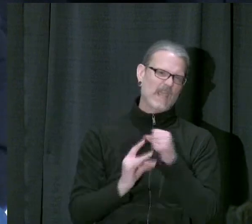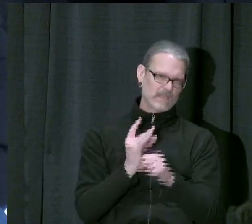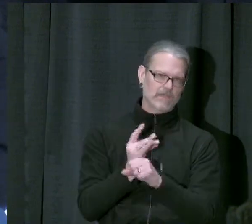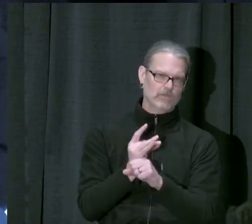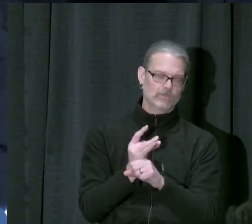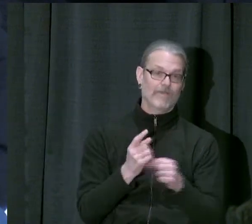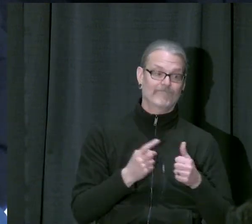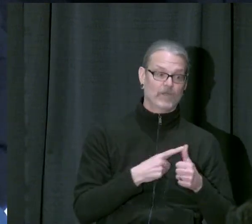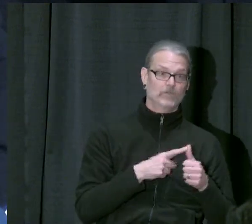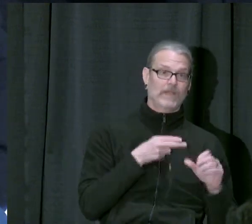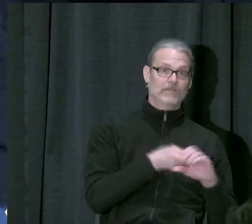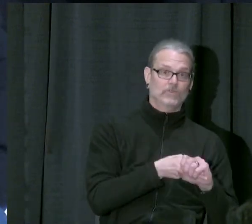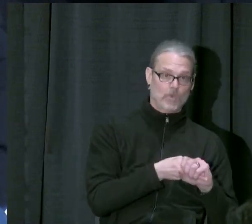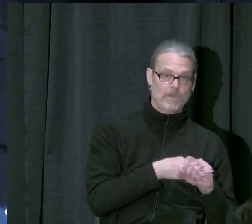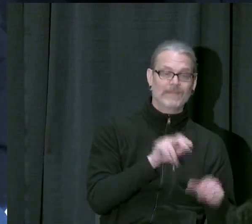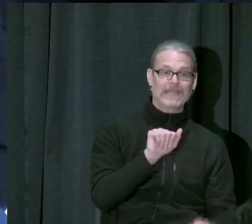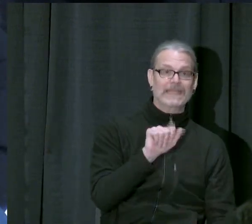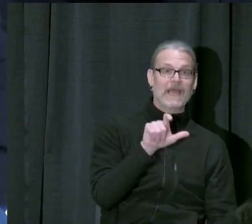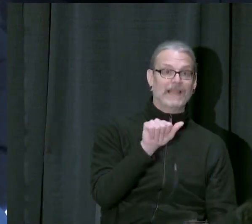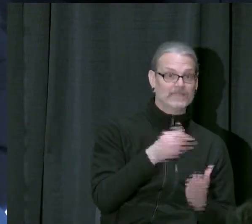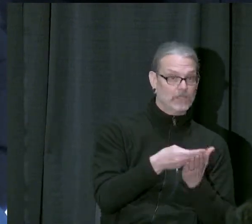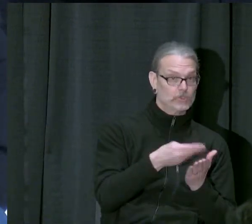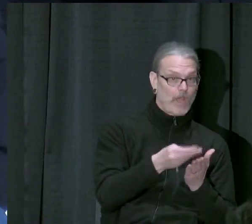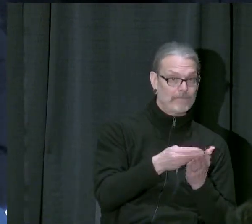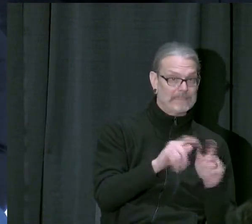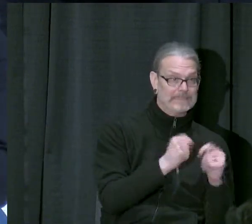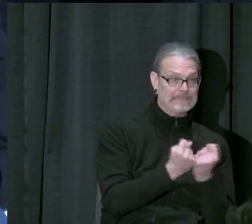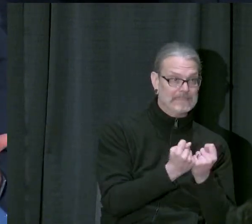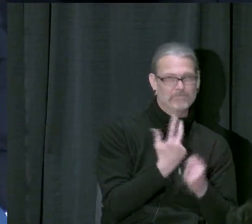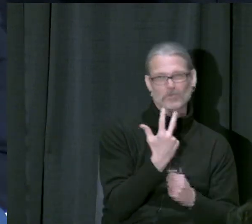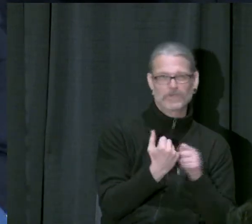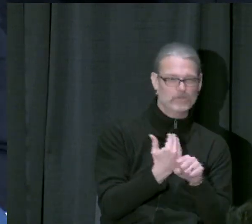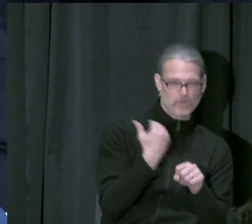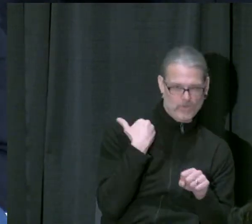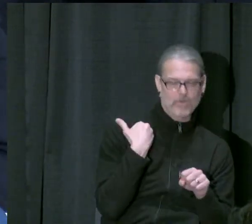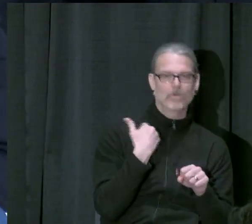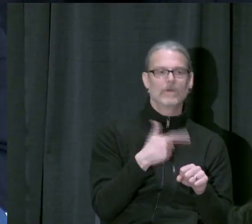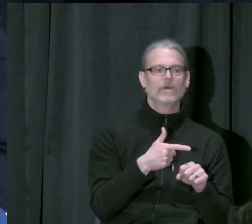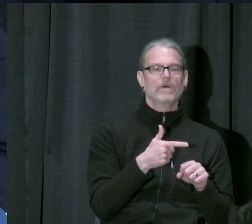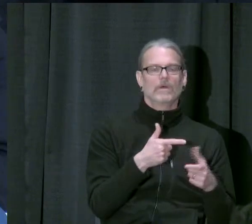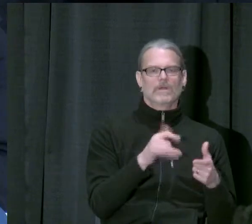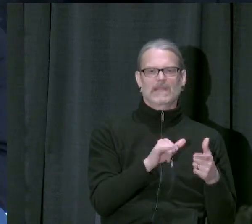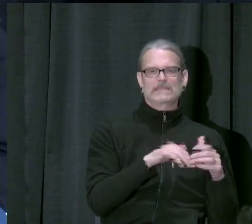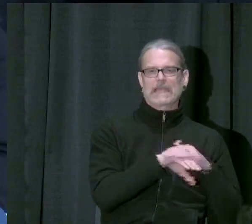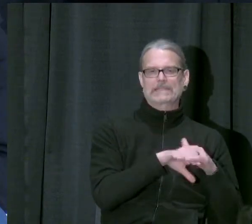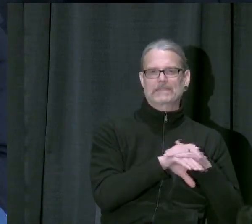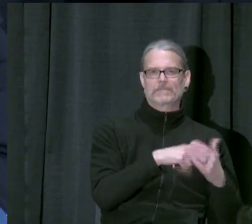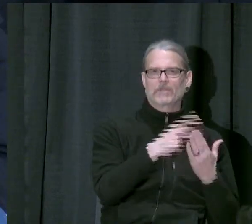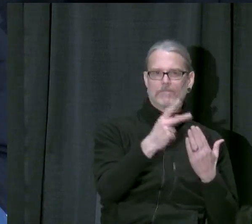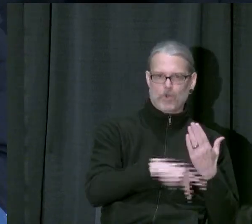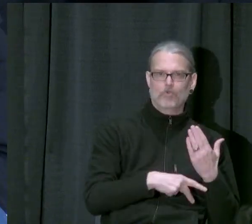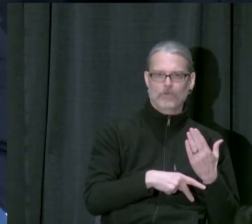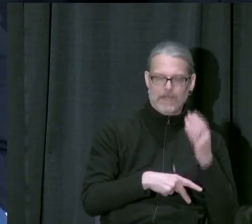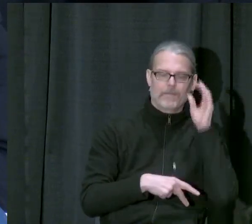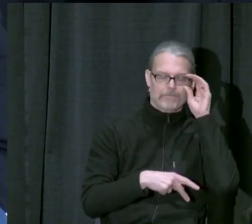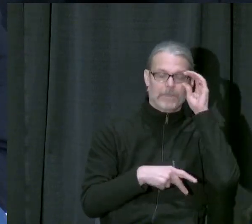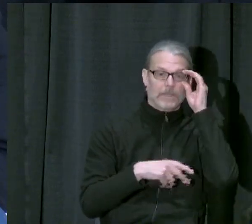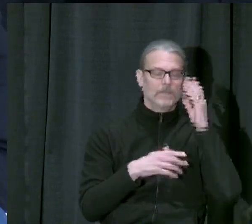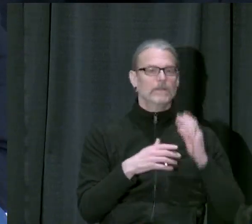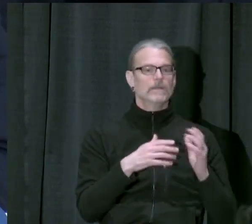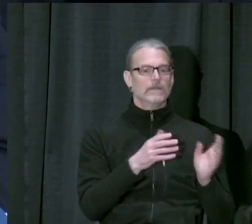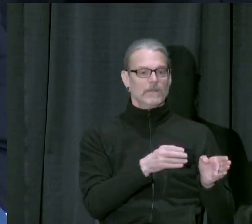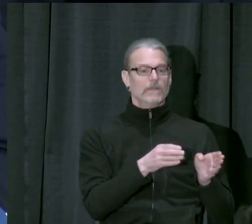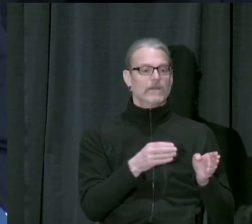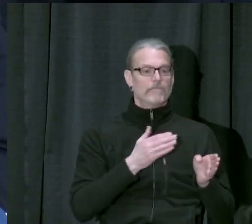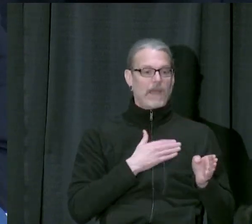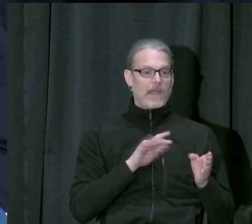the Alexa shopping team about 3 years ago when we created our accessibility program and product roadmap. My